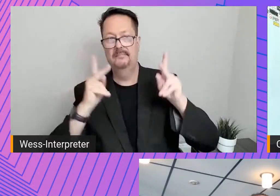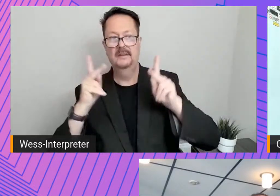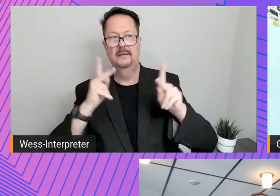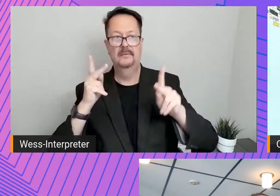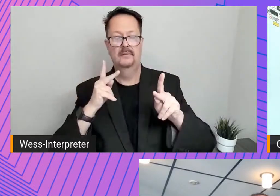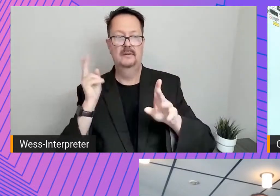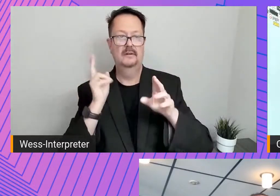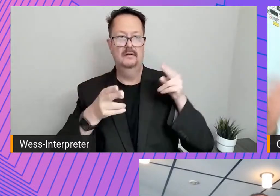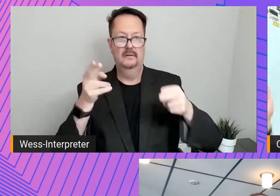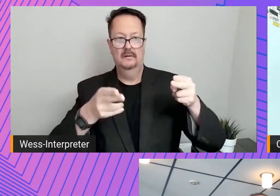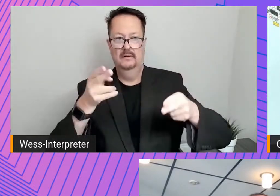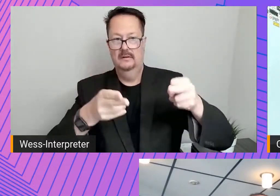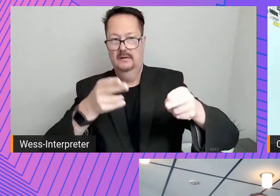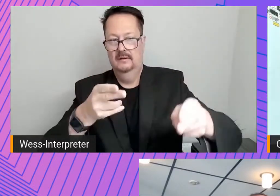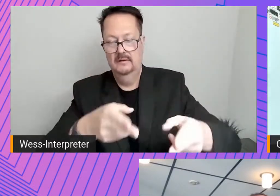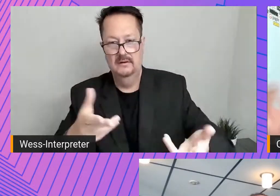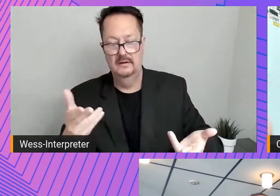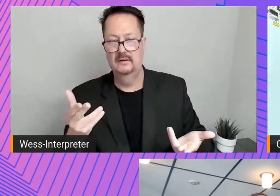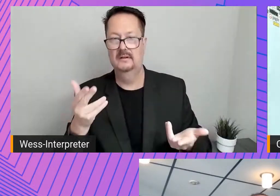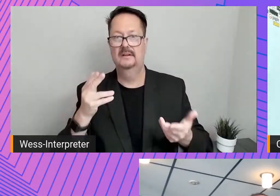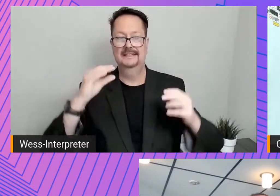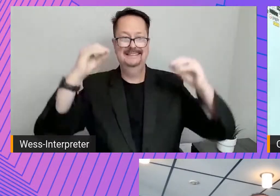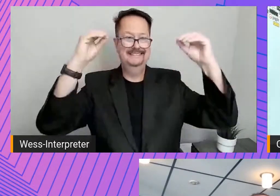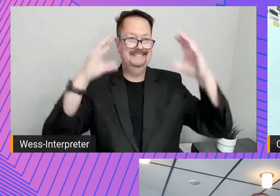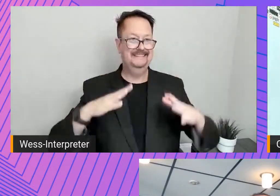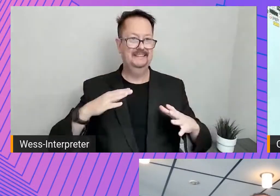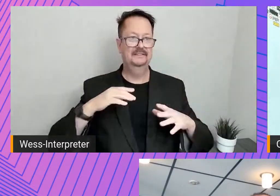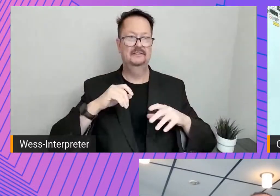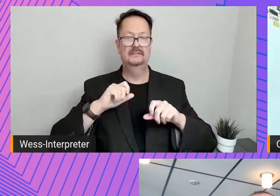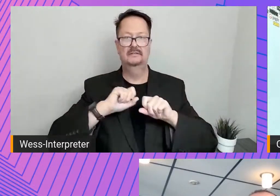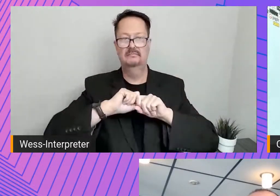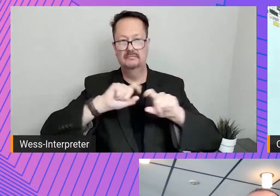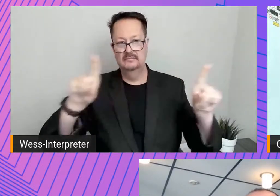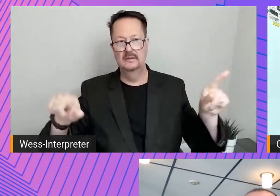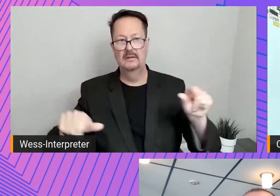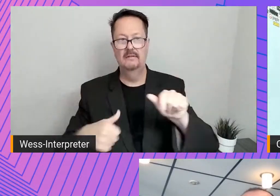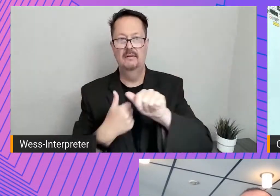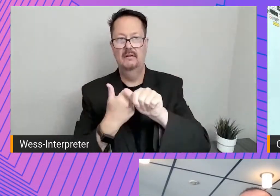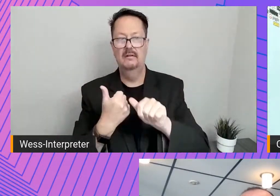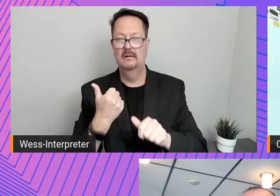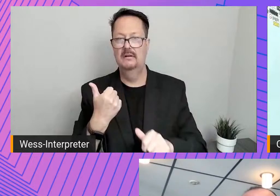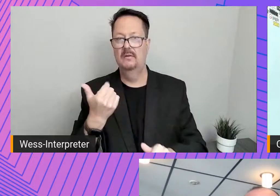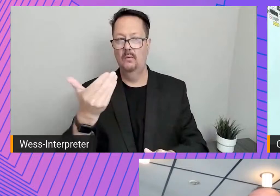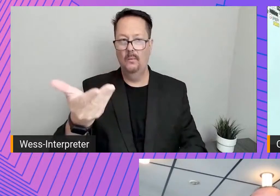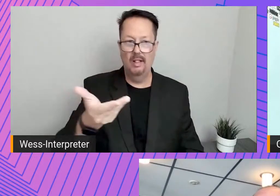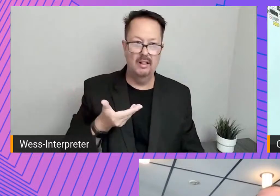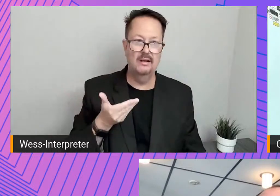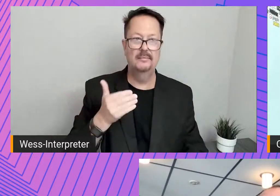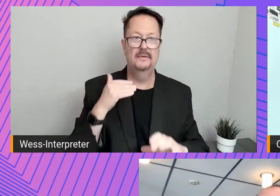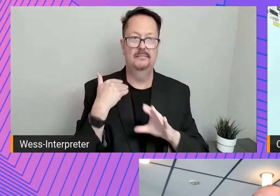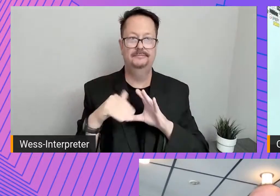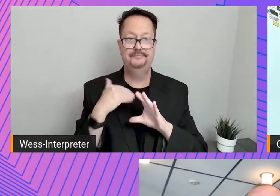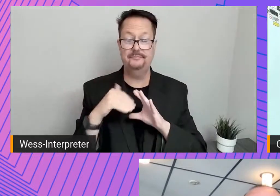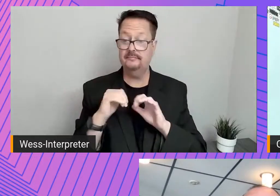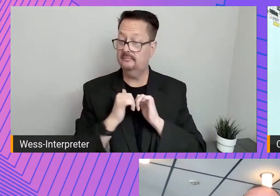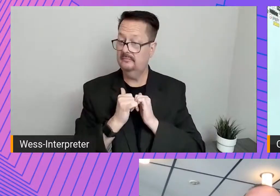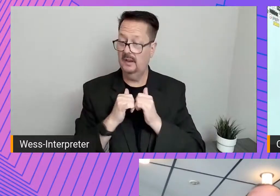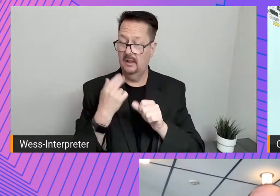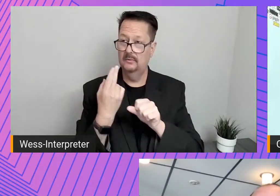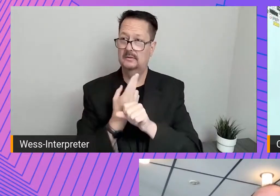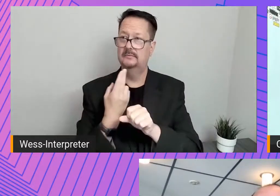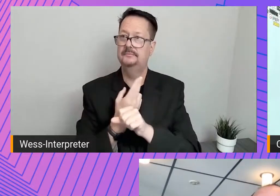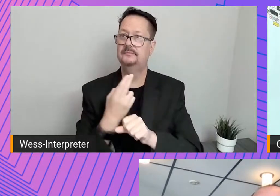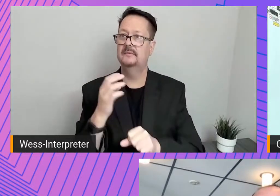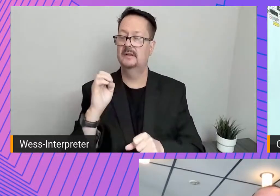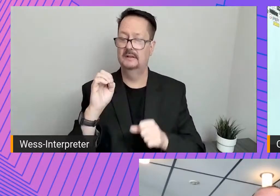and assignments are getting sent out and teachers are sending welcome emails. So the way that we use ECS, with ECS you have a